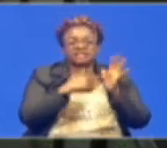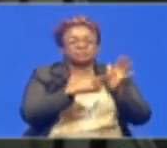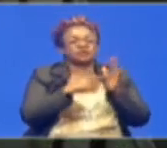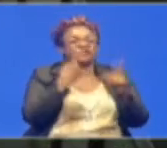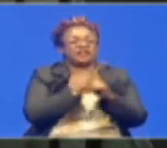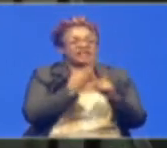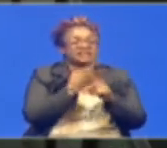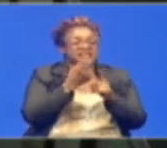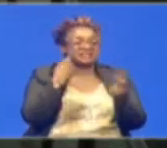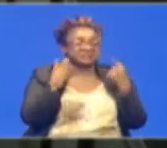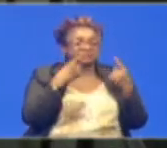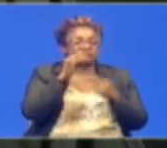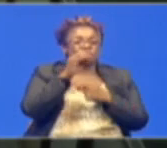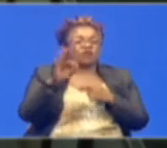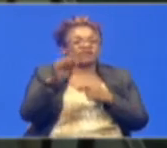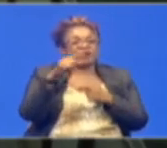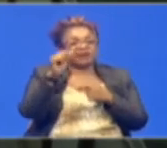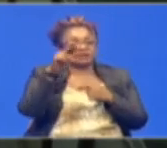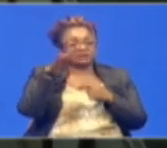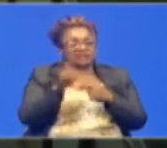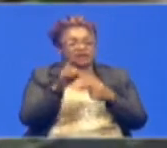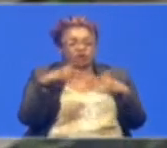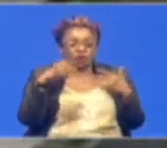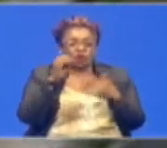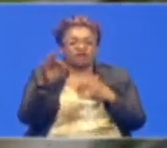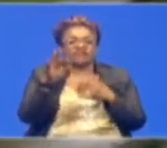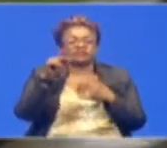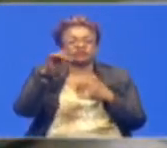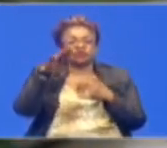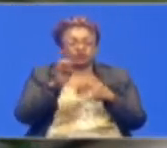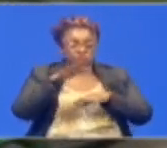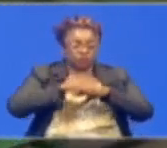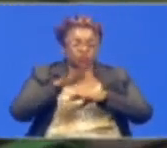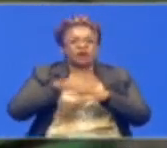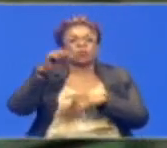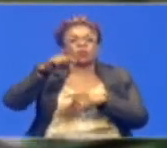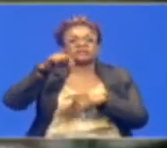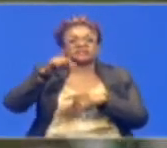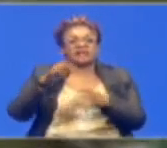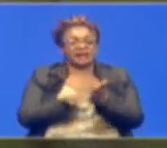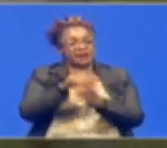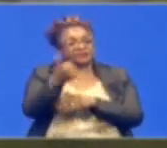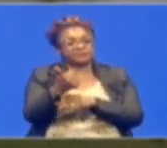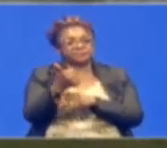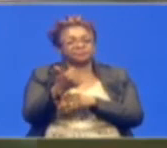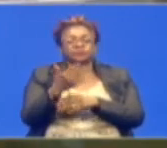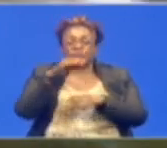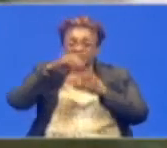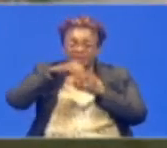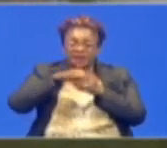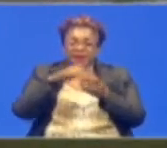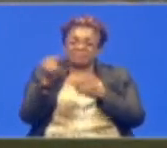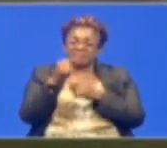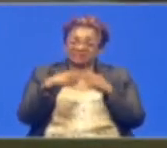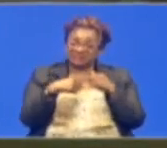of tea, off-grade, off-note teas, good quality teas, and standard. And within a period of about